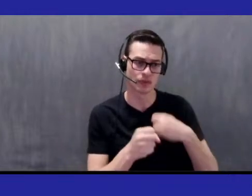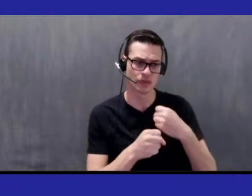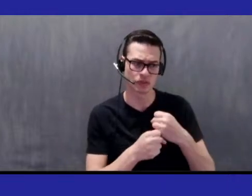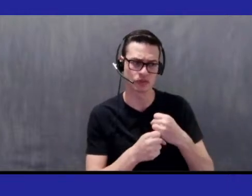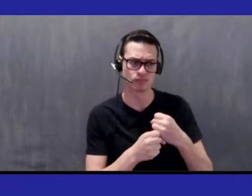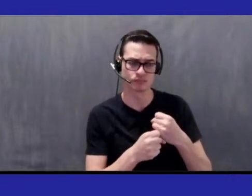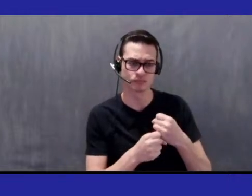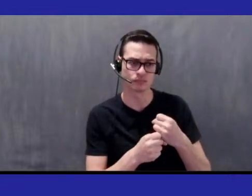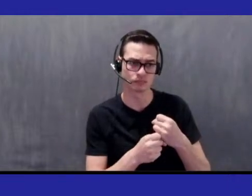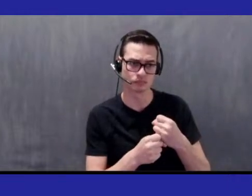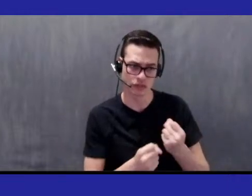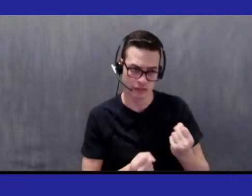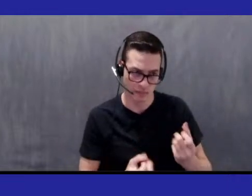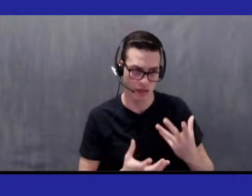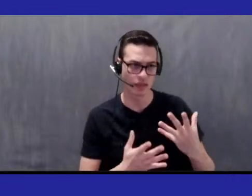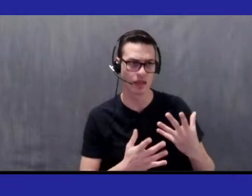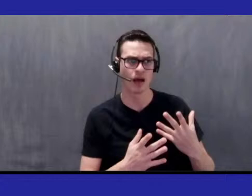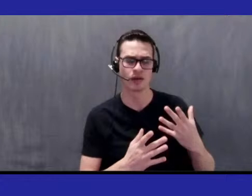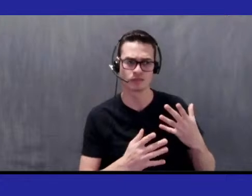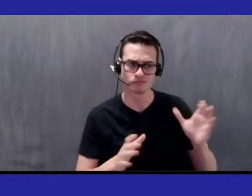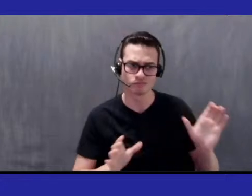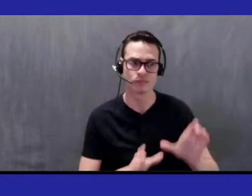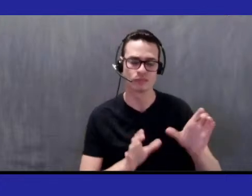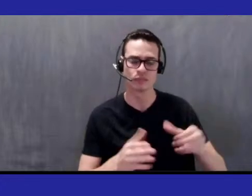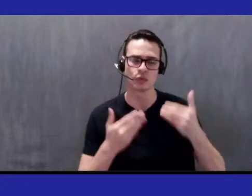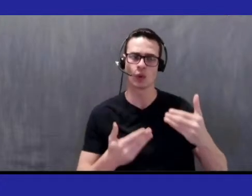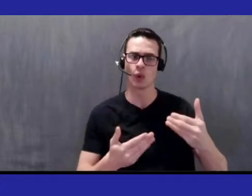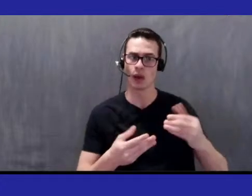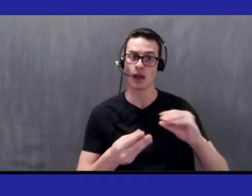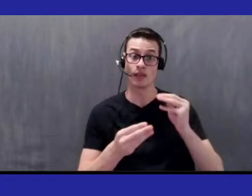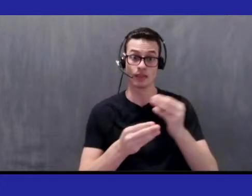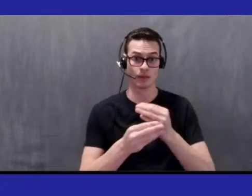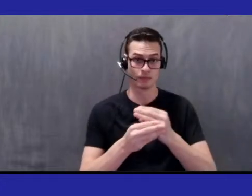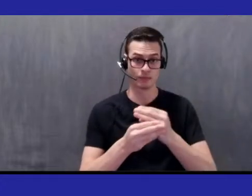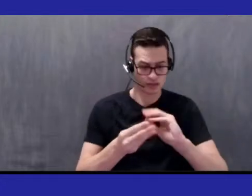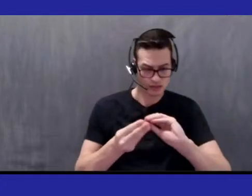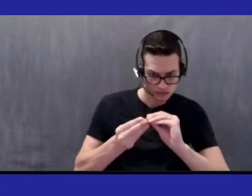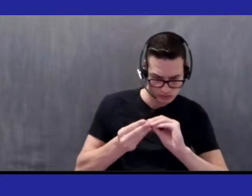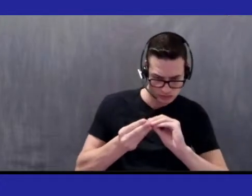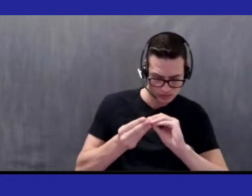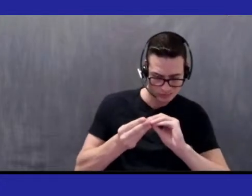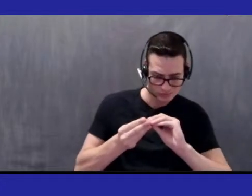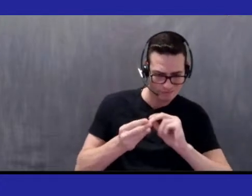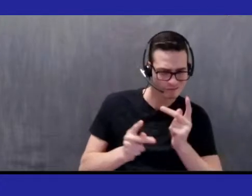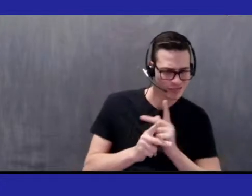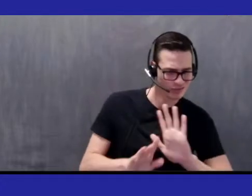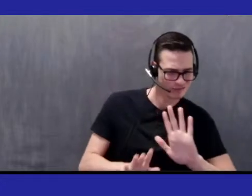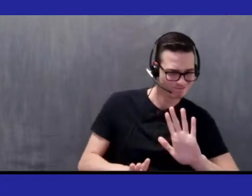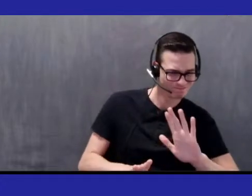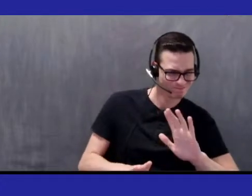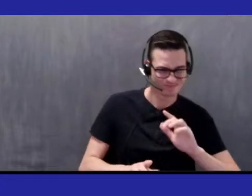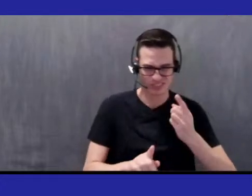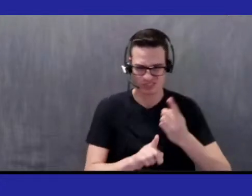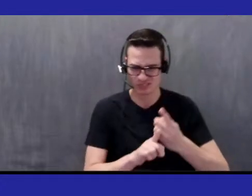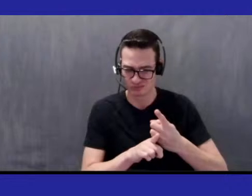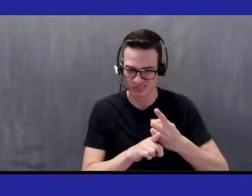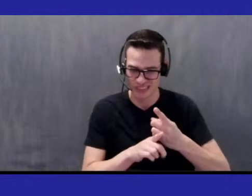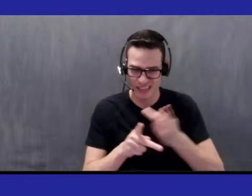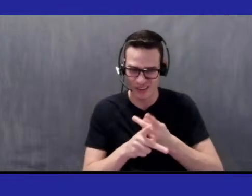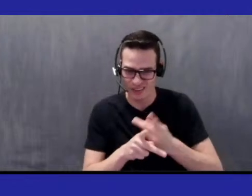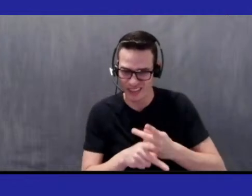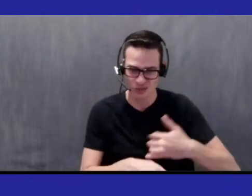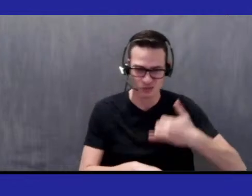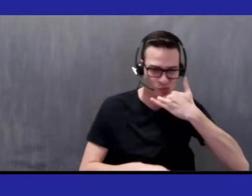to reevaluate these algorithms and, when appropriate, to actually revise them to address this